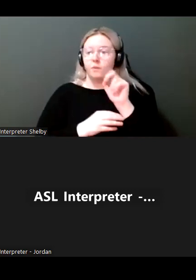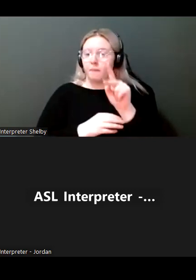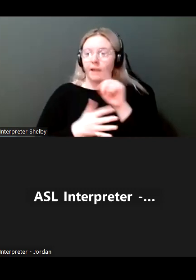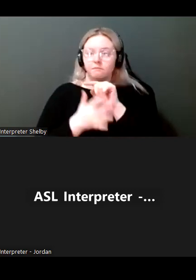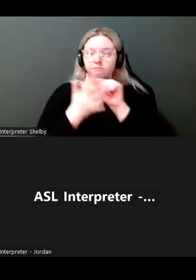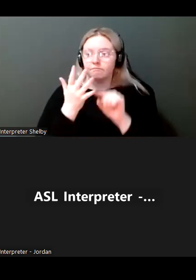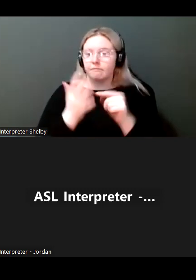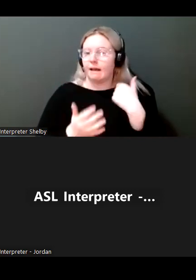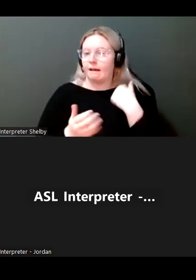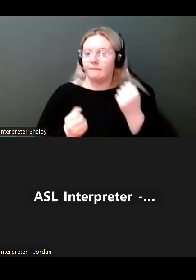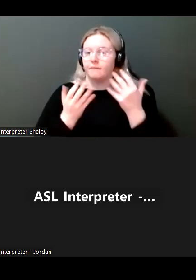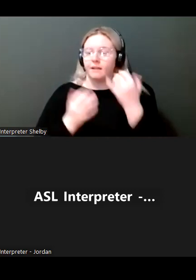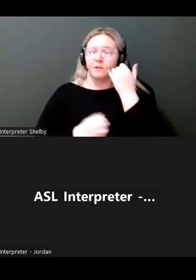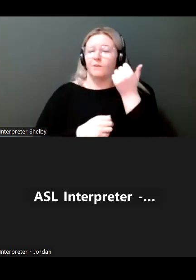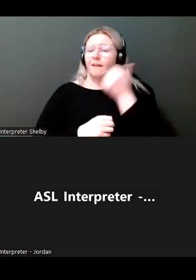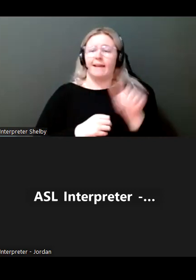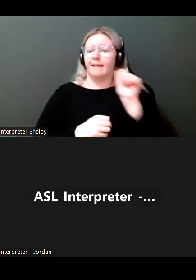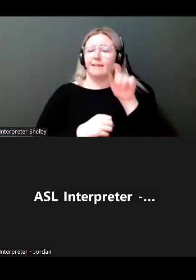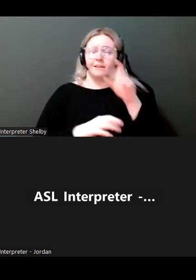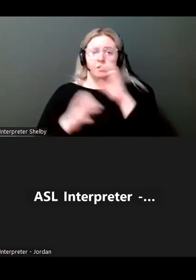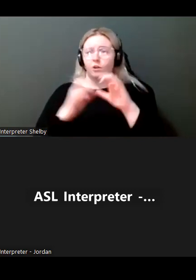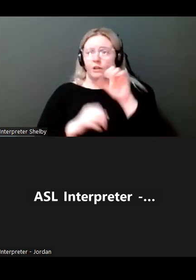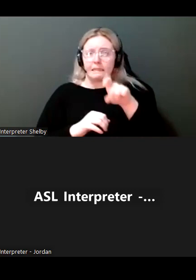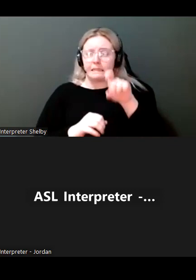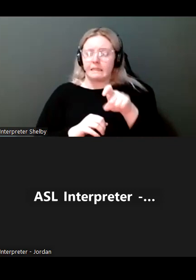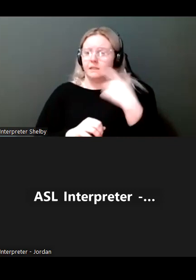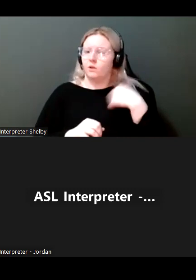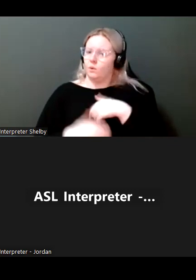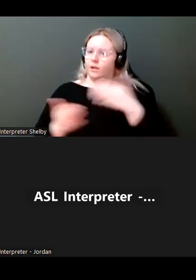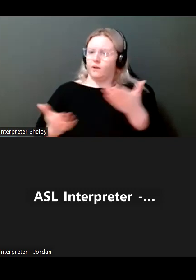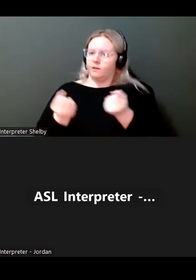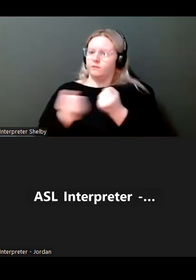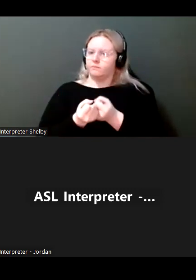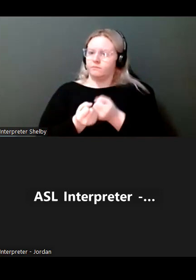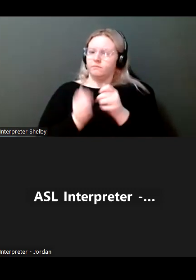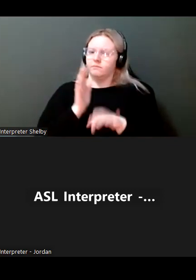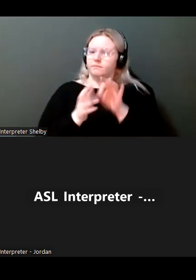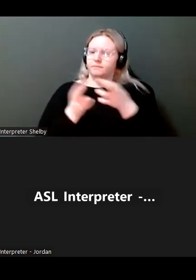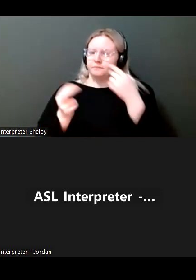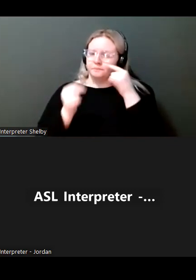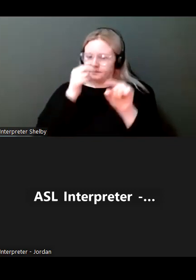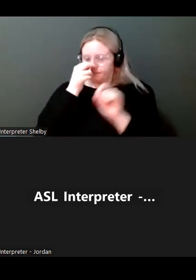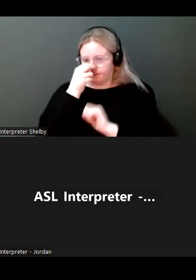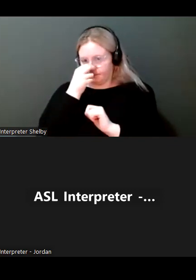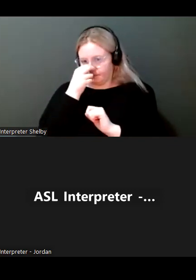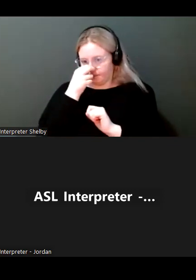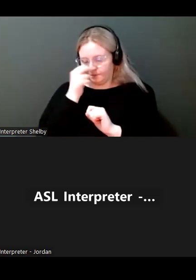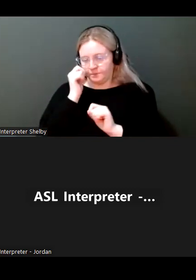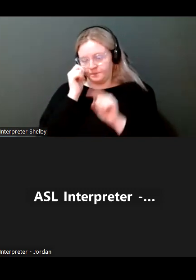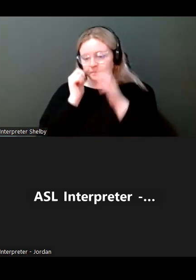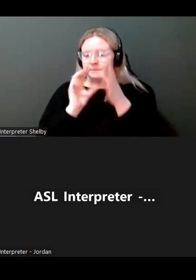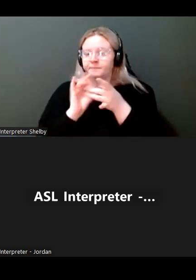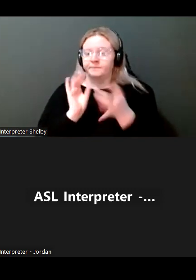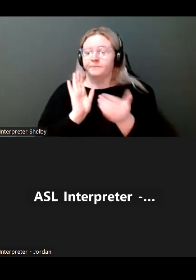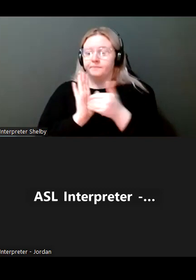there's anything at all that you are looking for, that's what we're here for. I'm going to say this again now in a moment